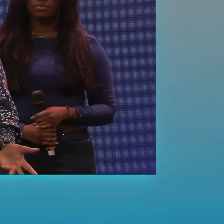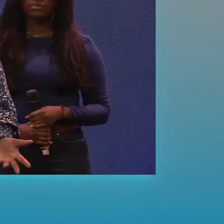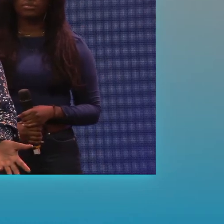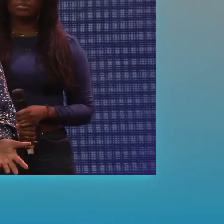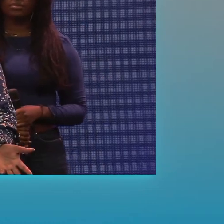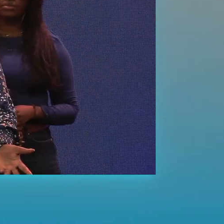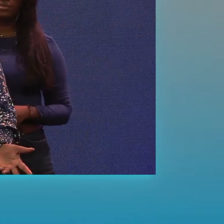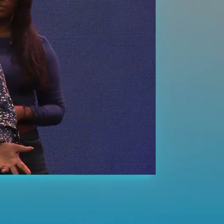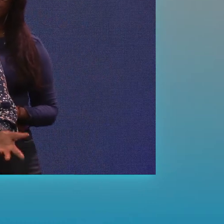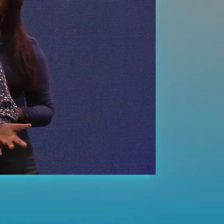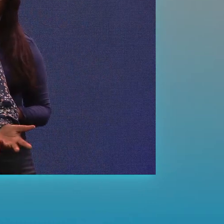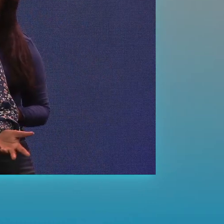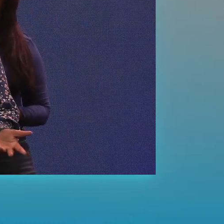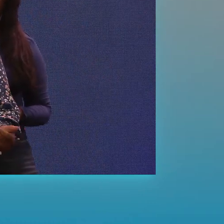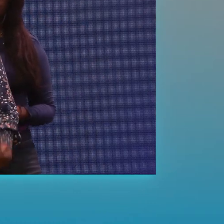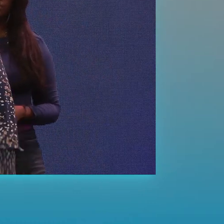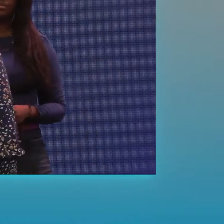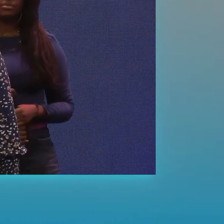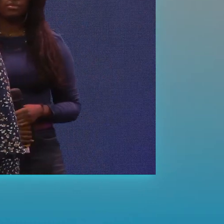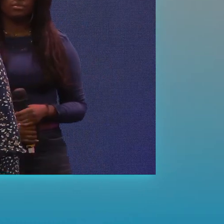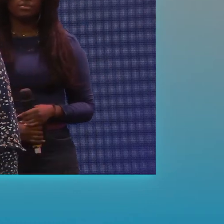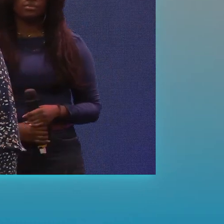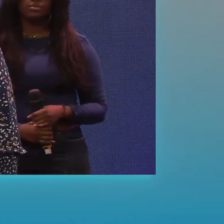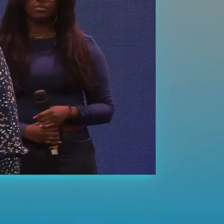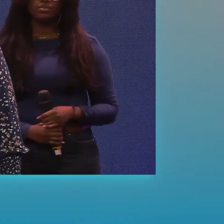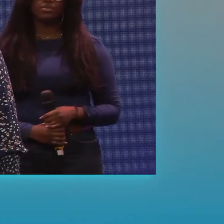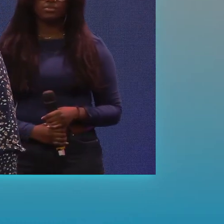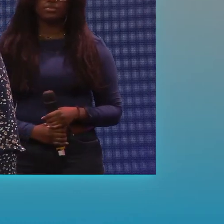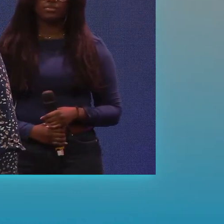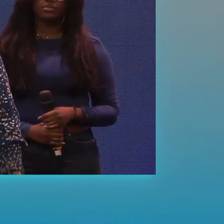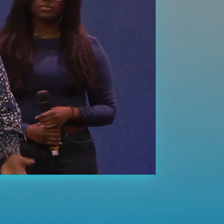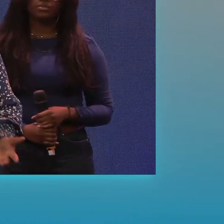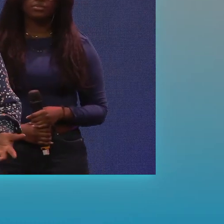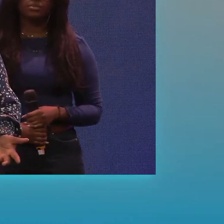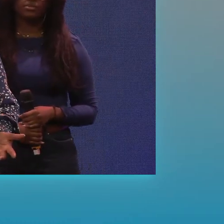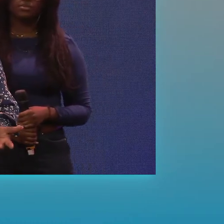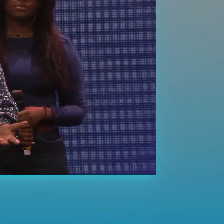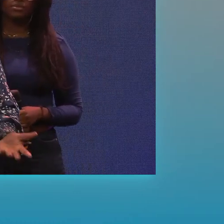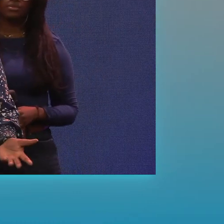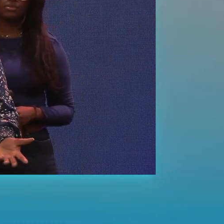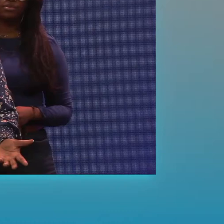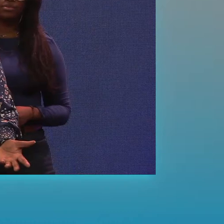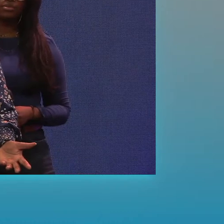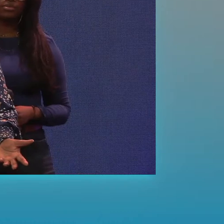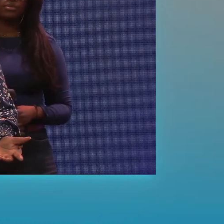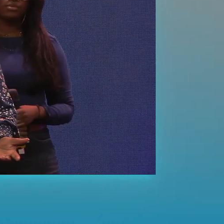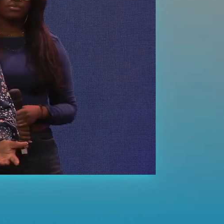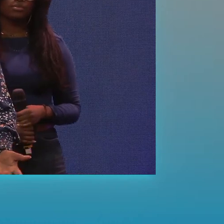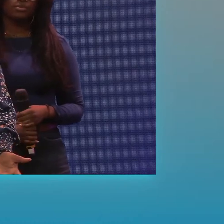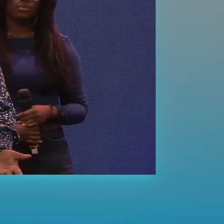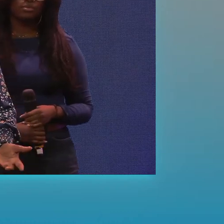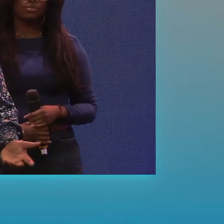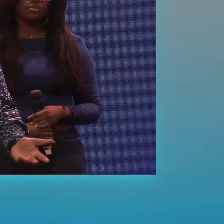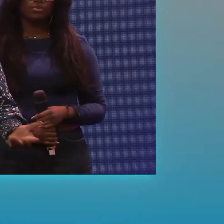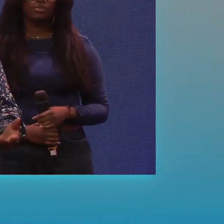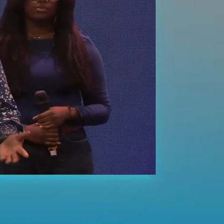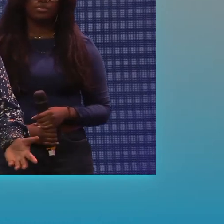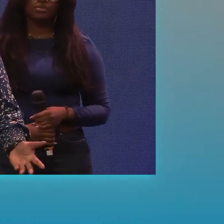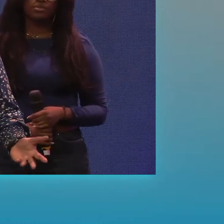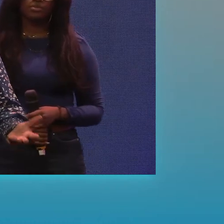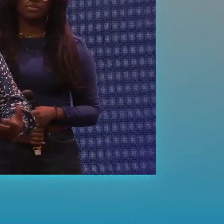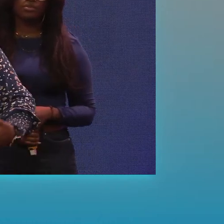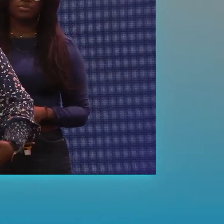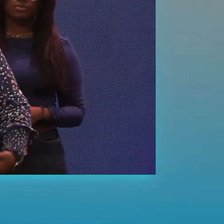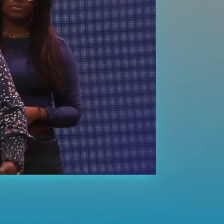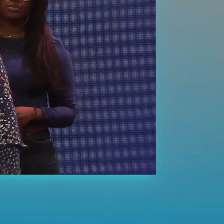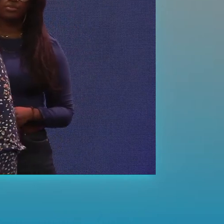are part of our family. We thank you for joining us each week. And we want you to have a great experience right there in your home